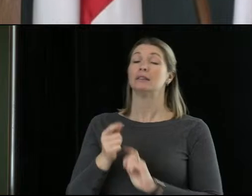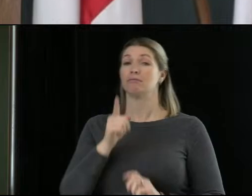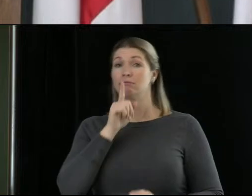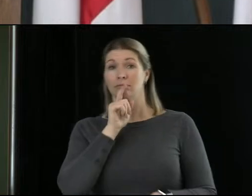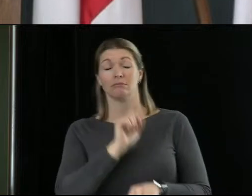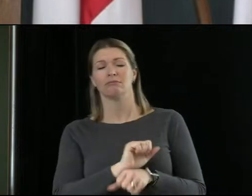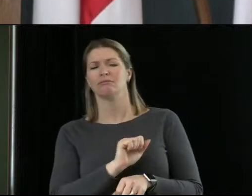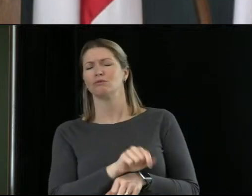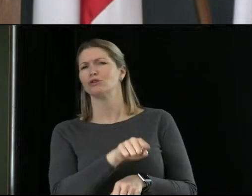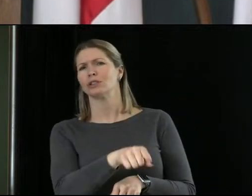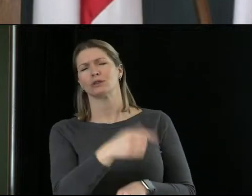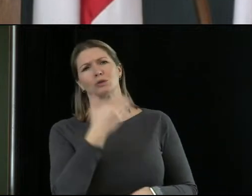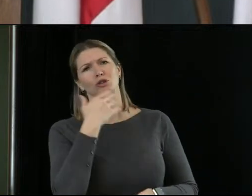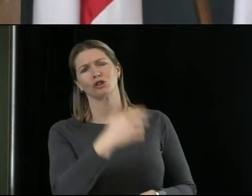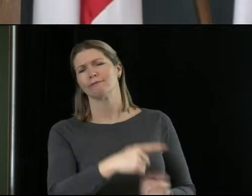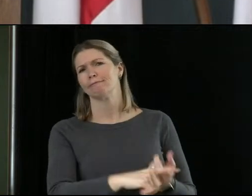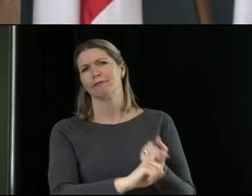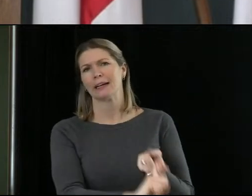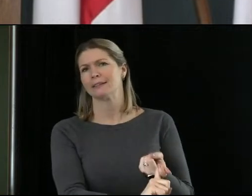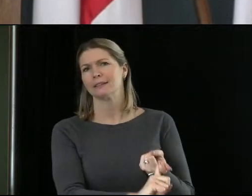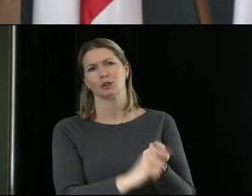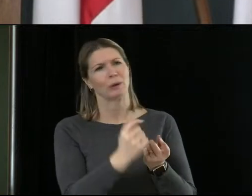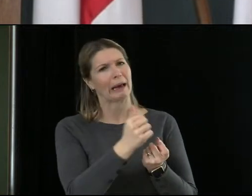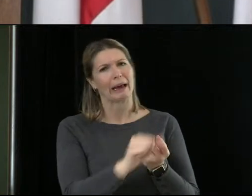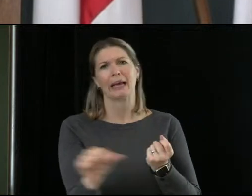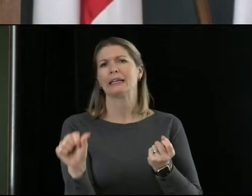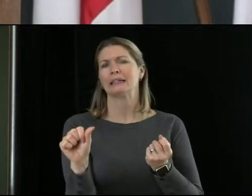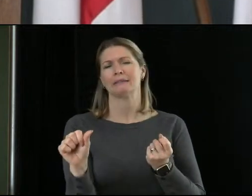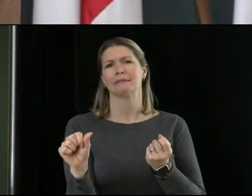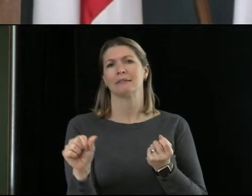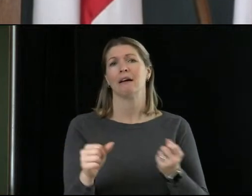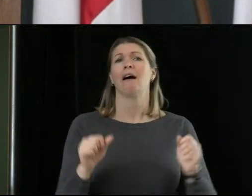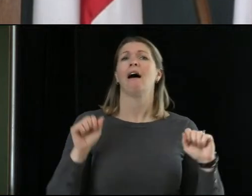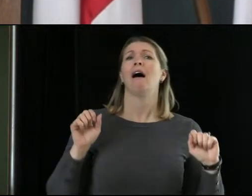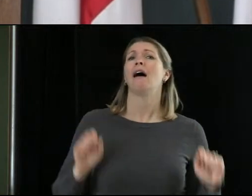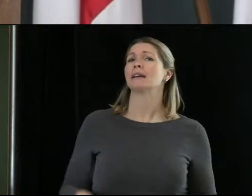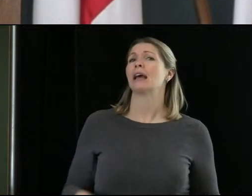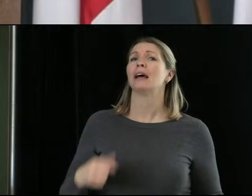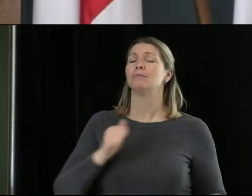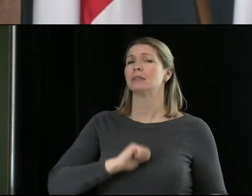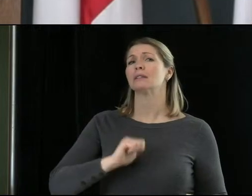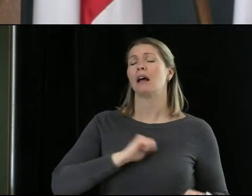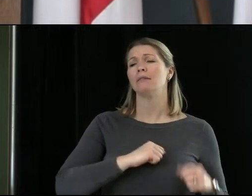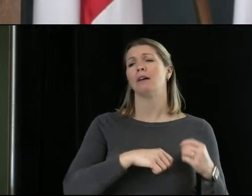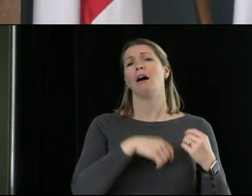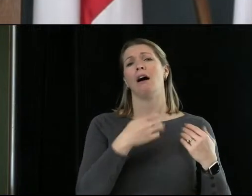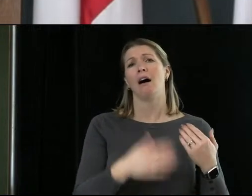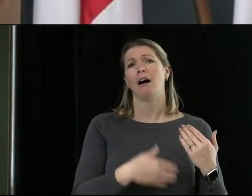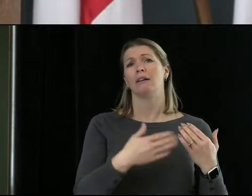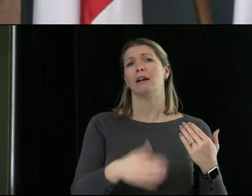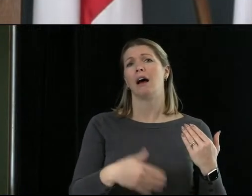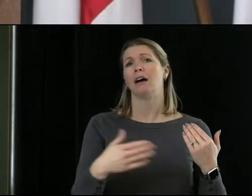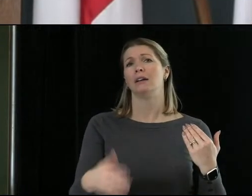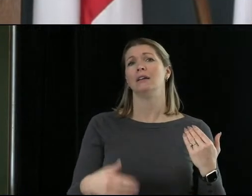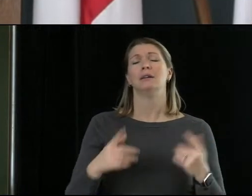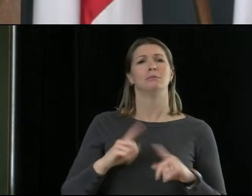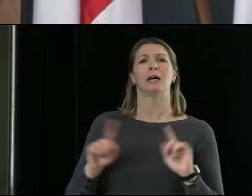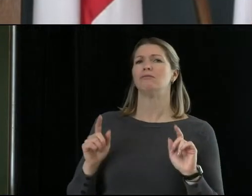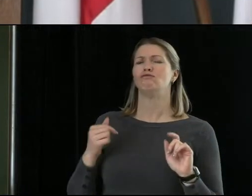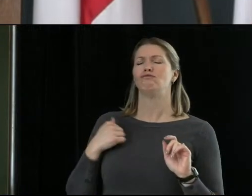the truest friend. There are so many things I could tell you about Julianne, but there is not enough